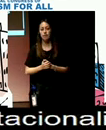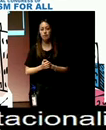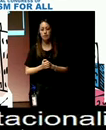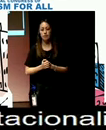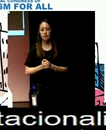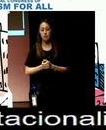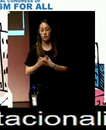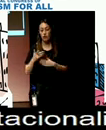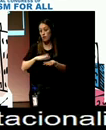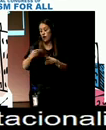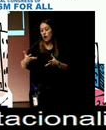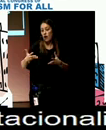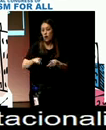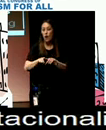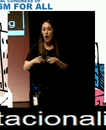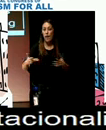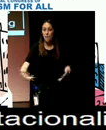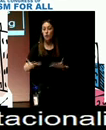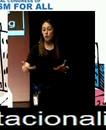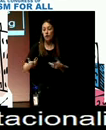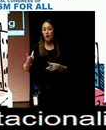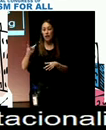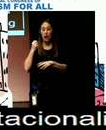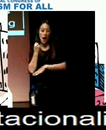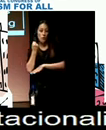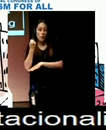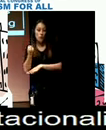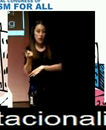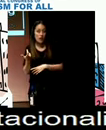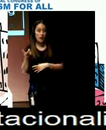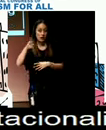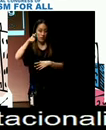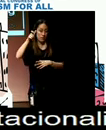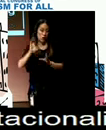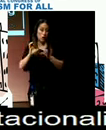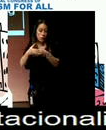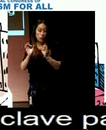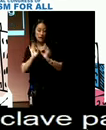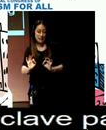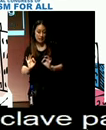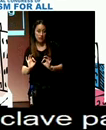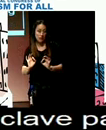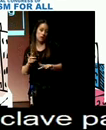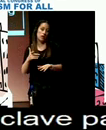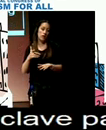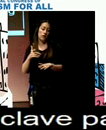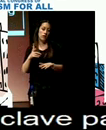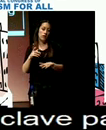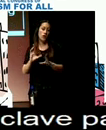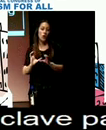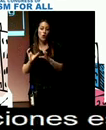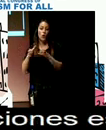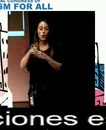supporting specific populations that for some reason or another have found themselves with difficulties to